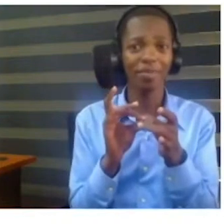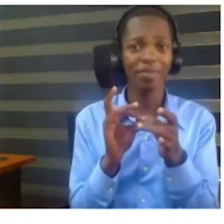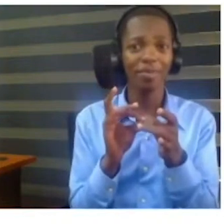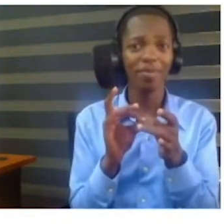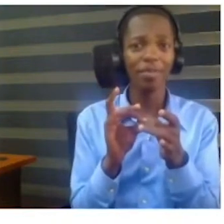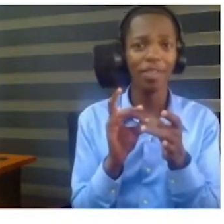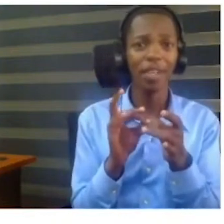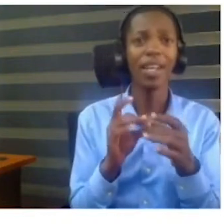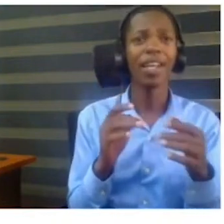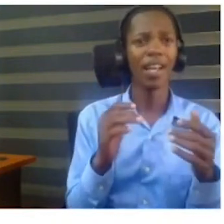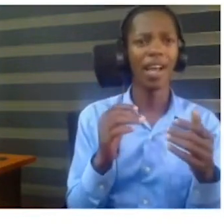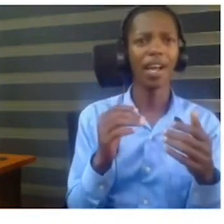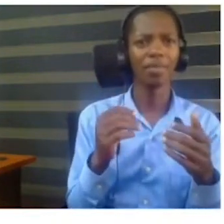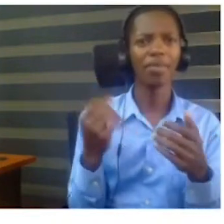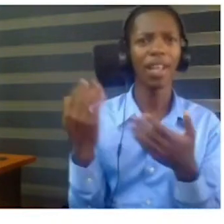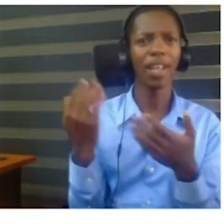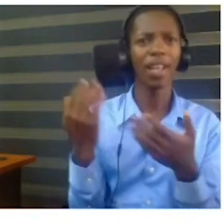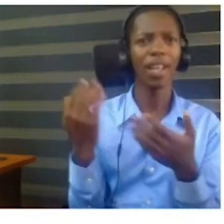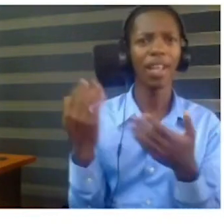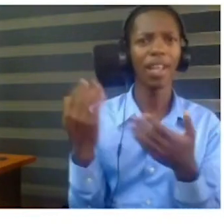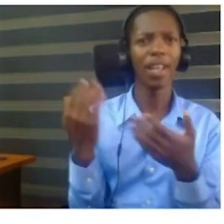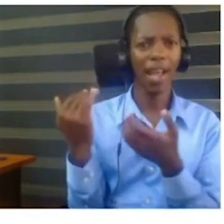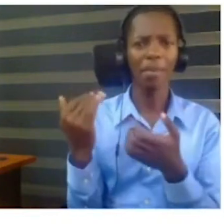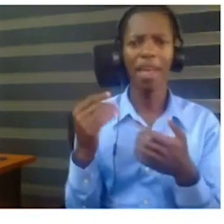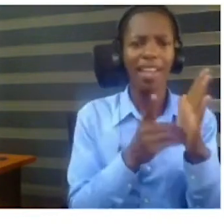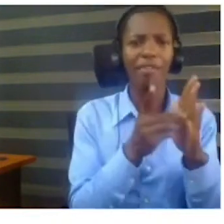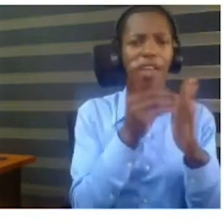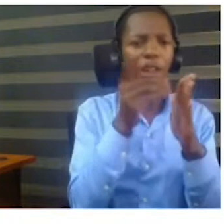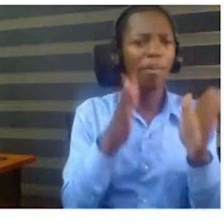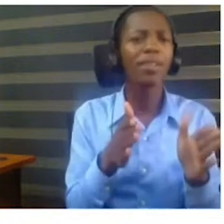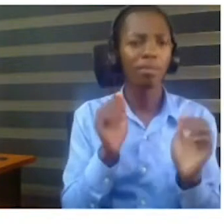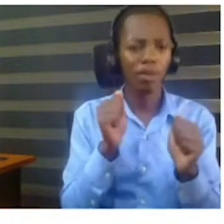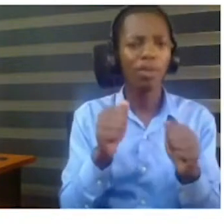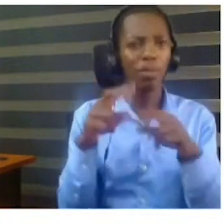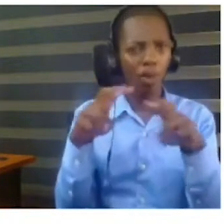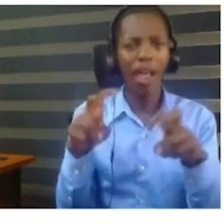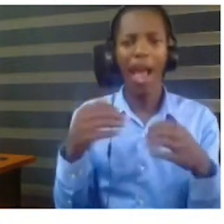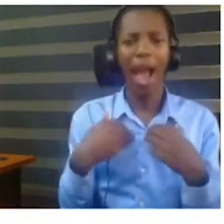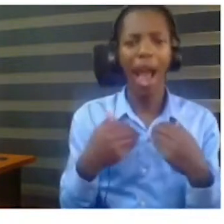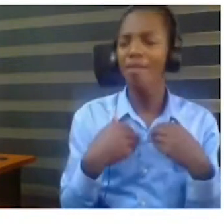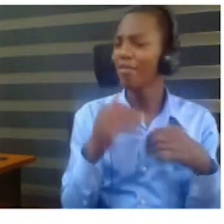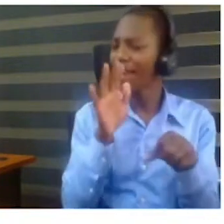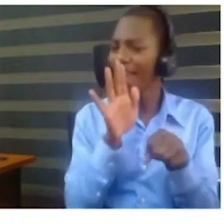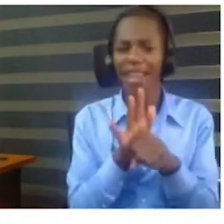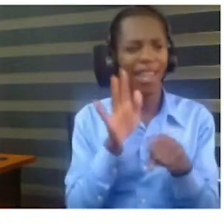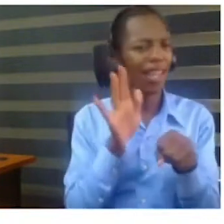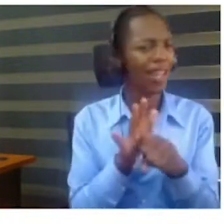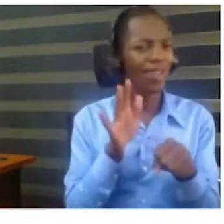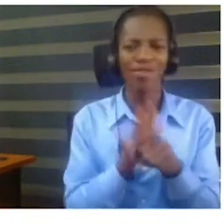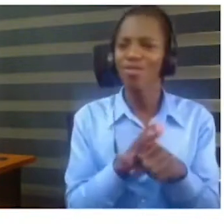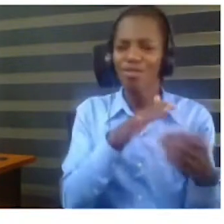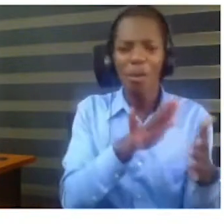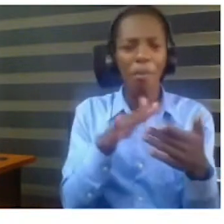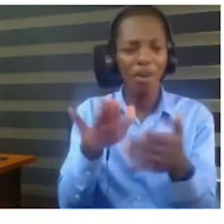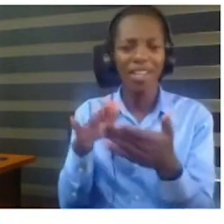tech developers would explore. There's a lot of potential for innovation at the intersection of